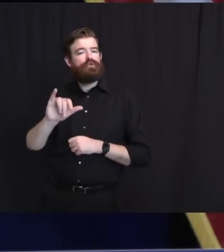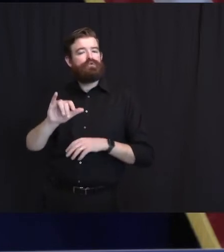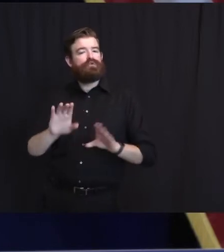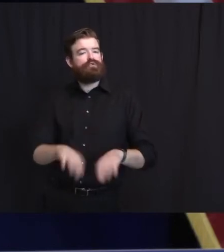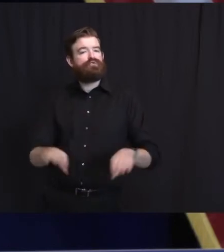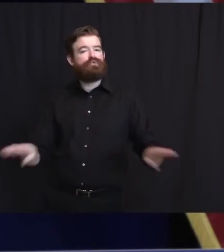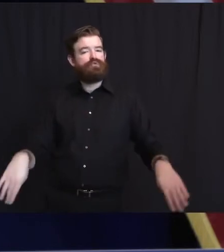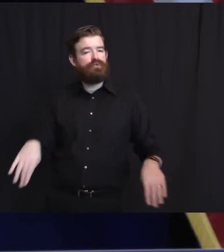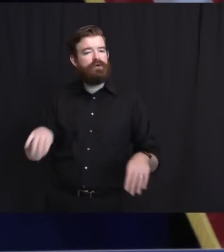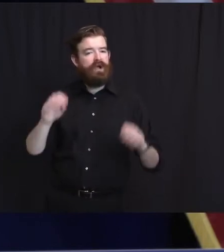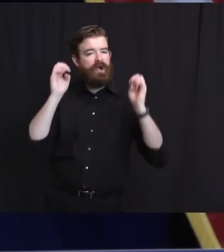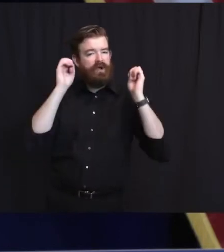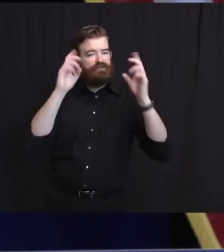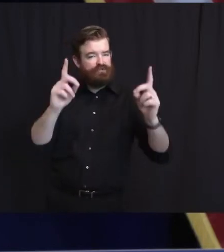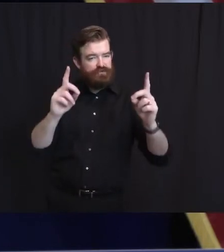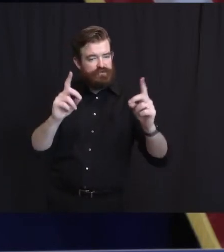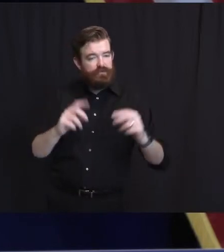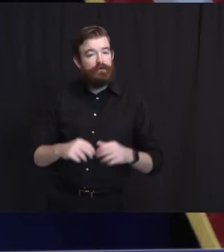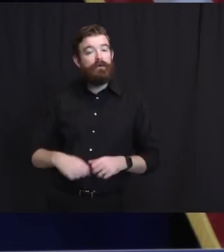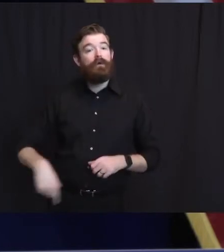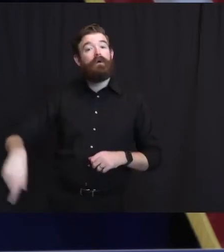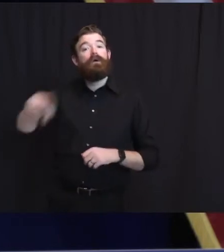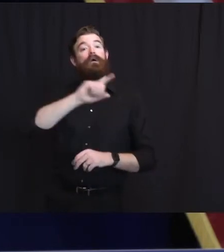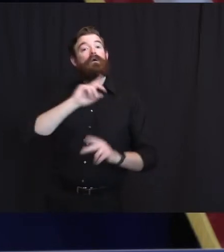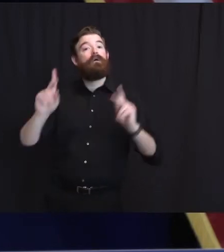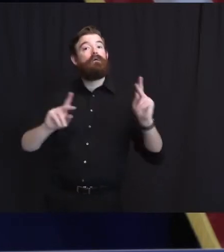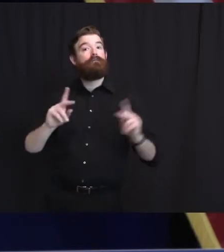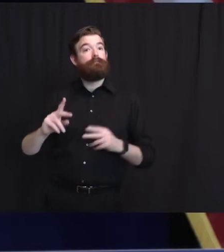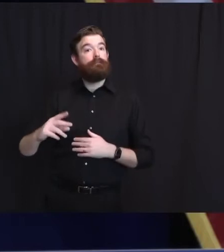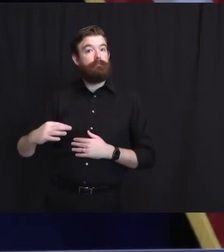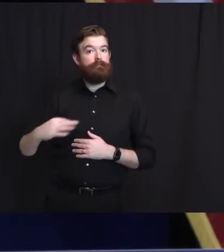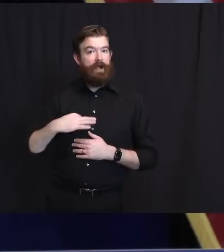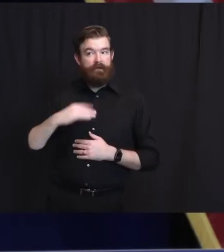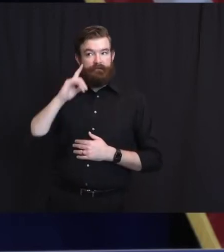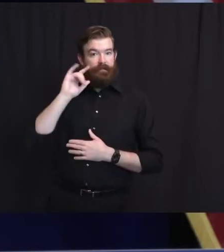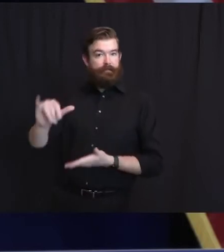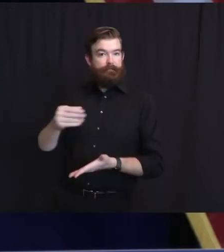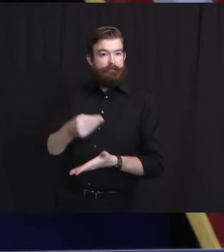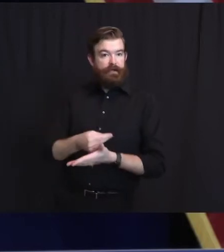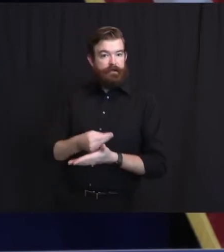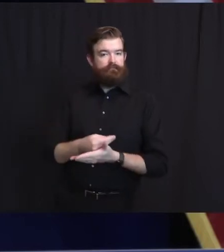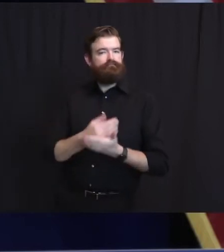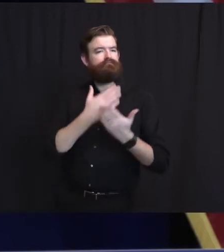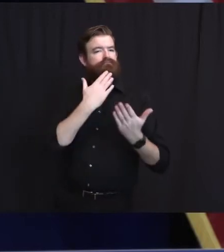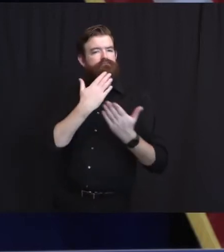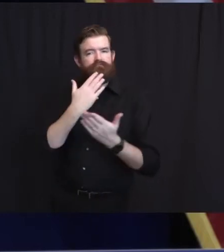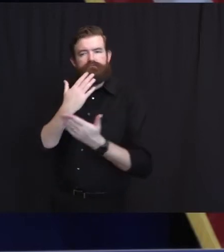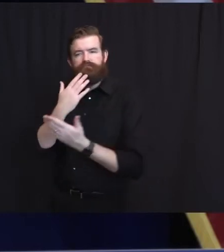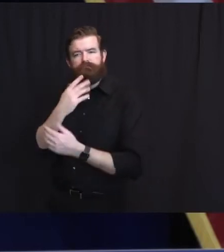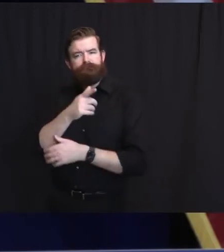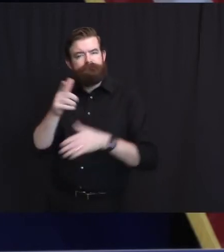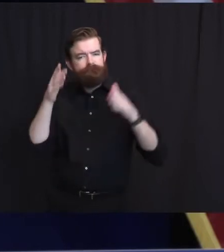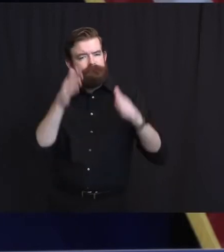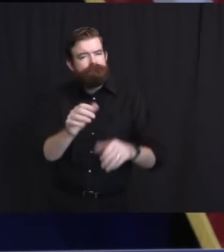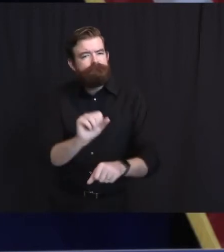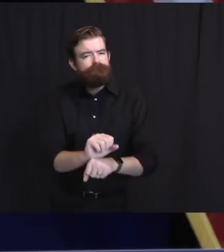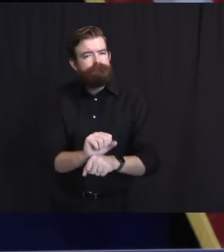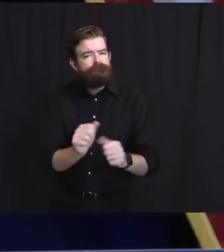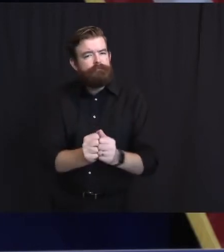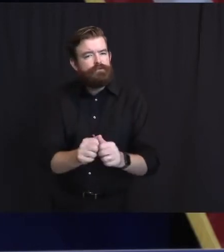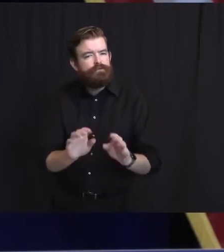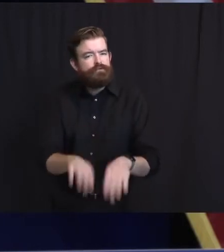of the dedicated applicants for their leadership and commitment to our children. Under a very tight timeline, they applied